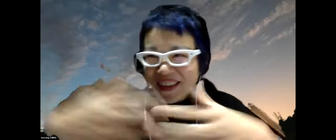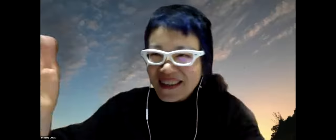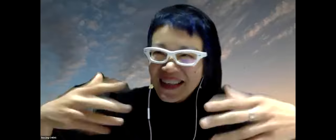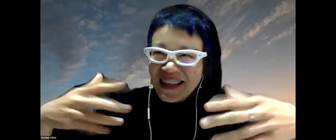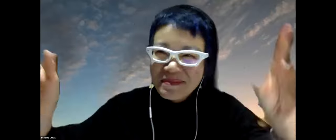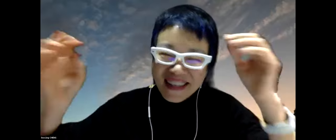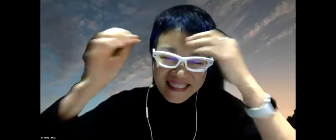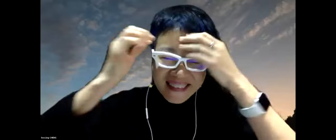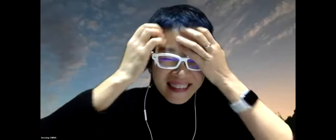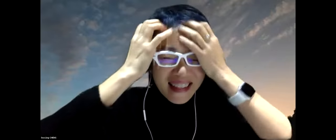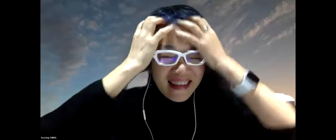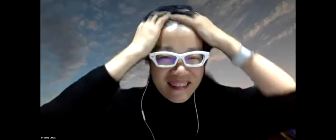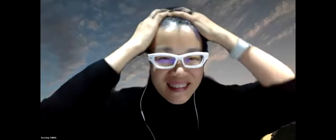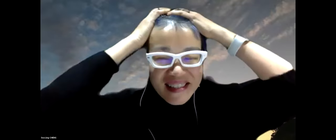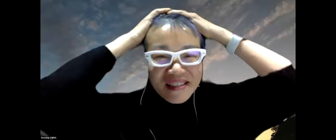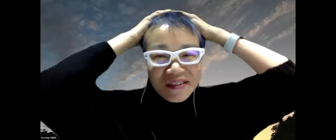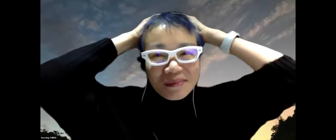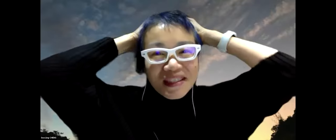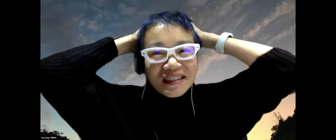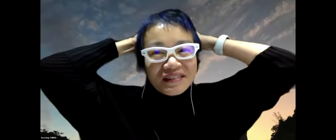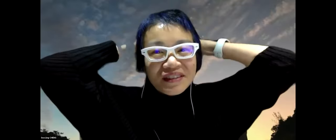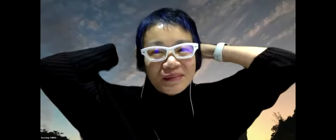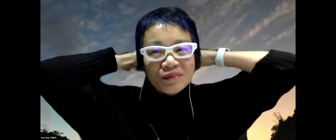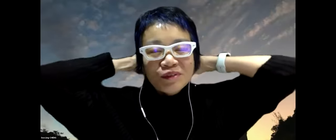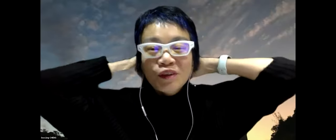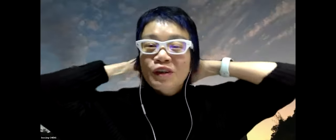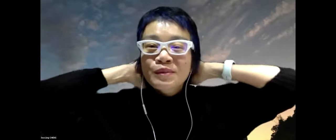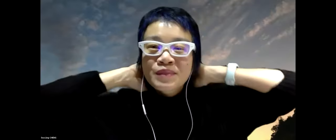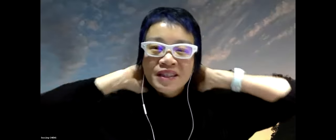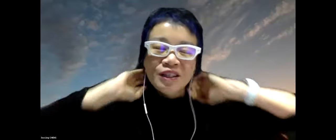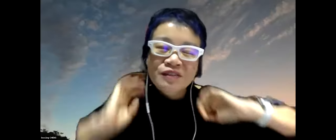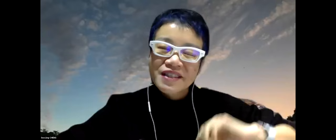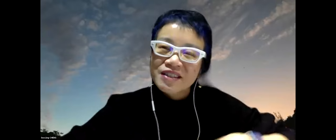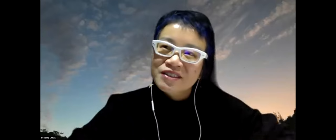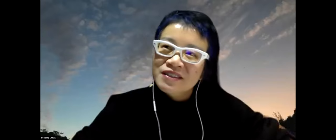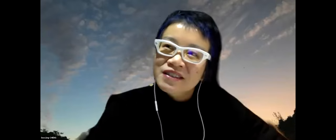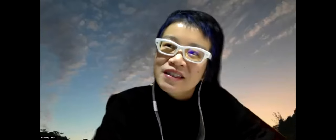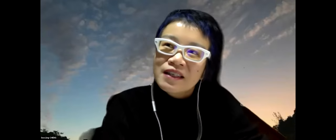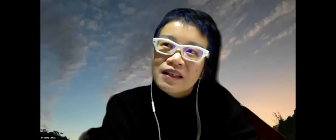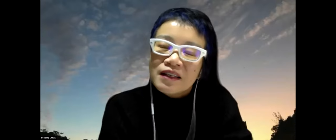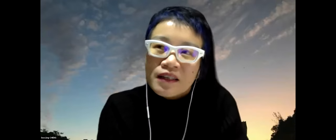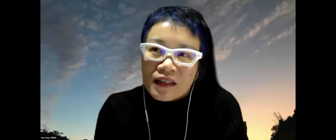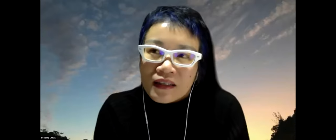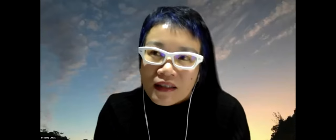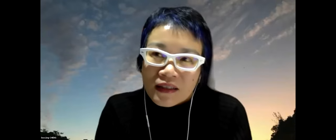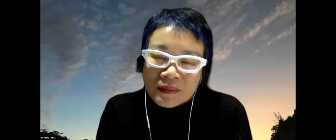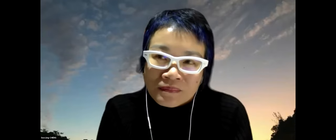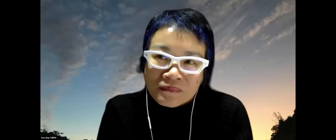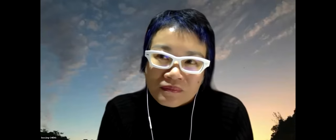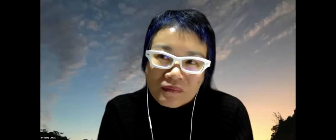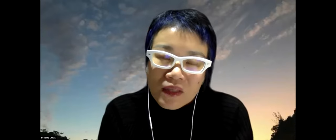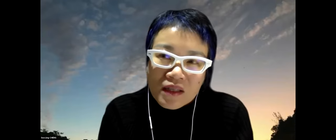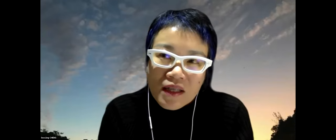they tried to kick me out or exclude me from forums and conversations.